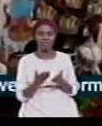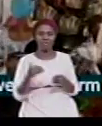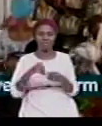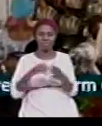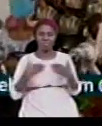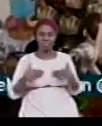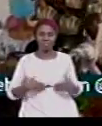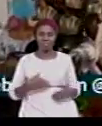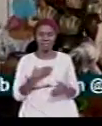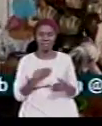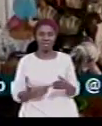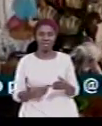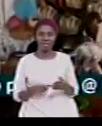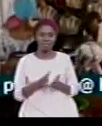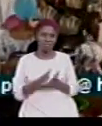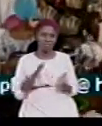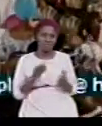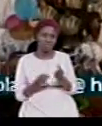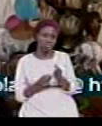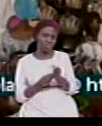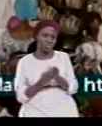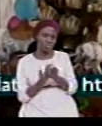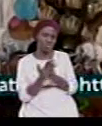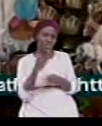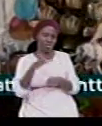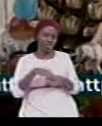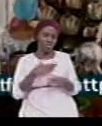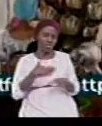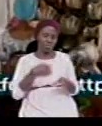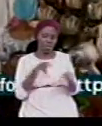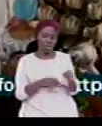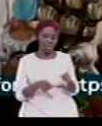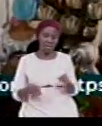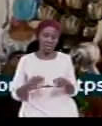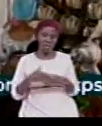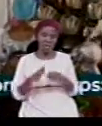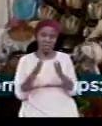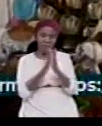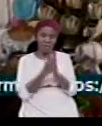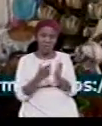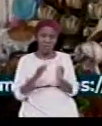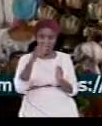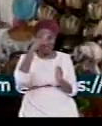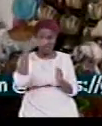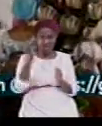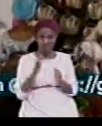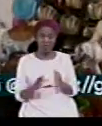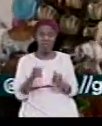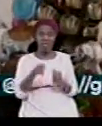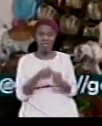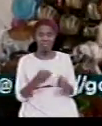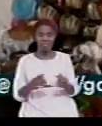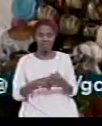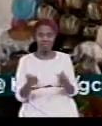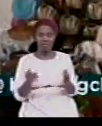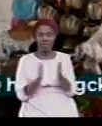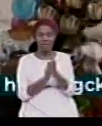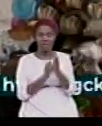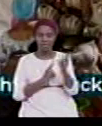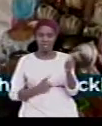of the man of God, everything disappeared. Praise the Lord. Hallelujah. Hannah Owusu